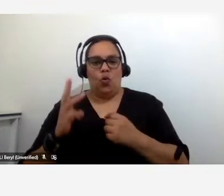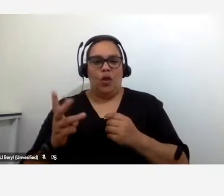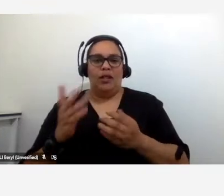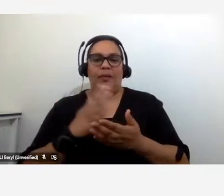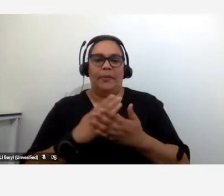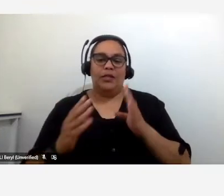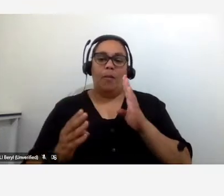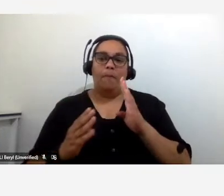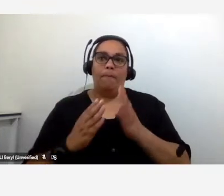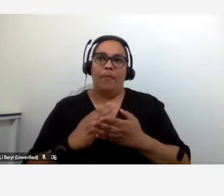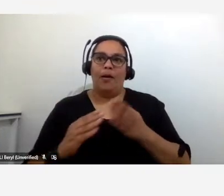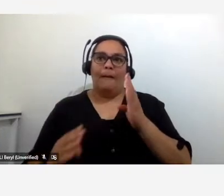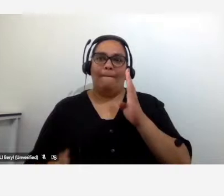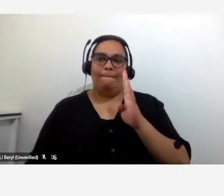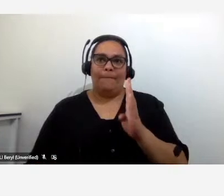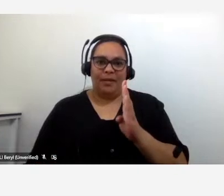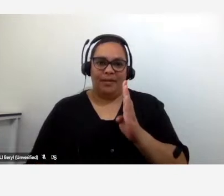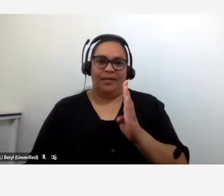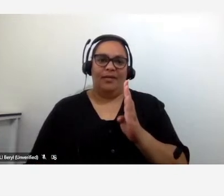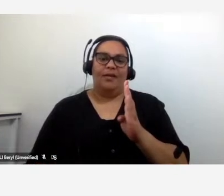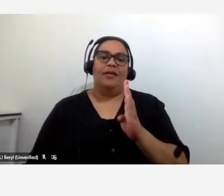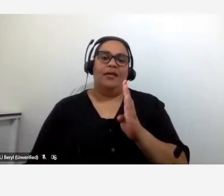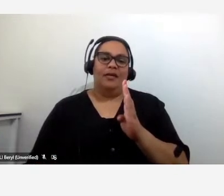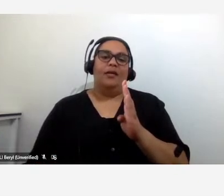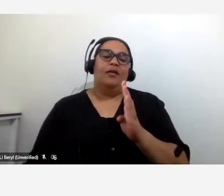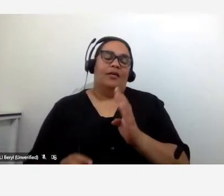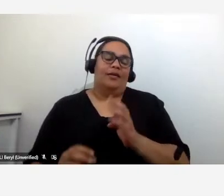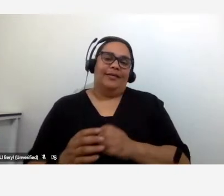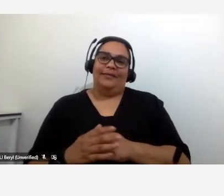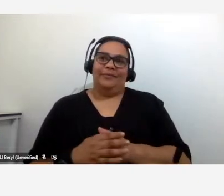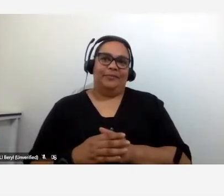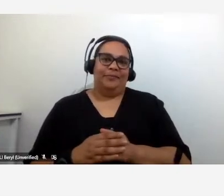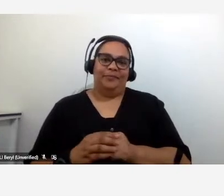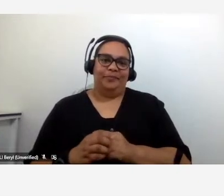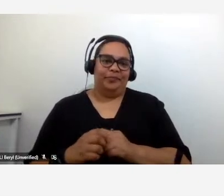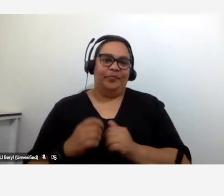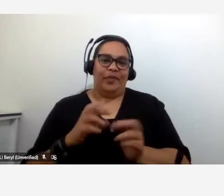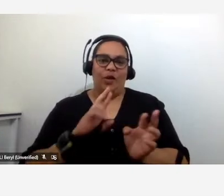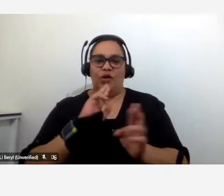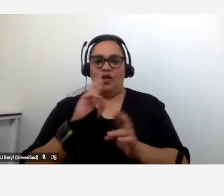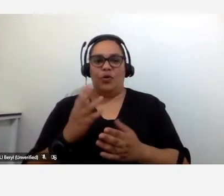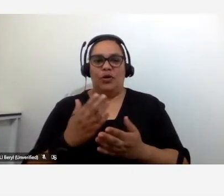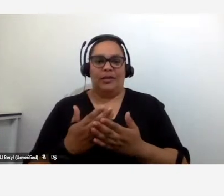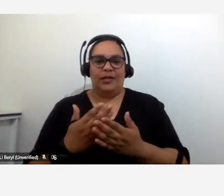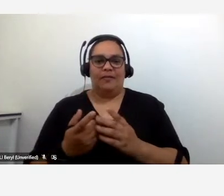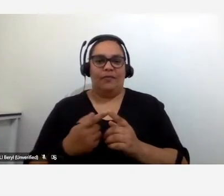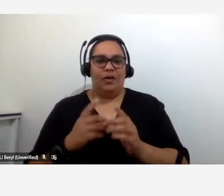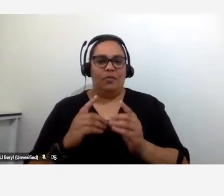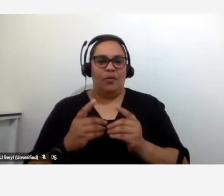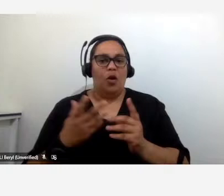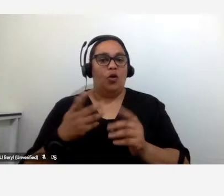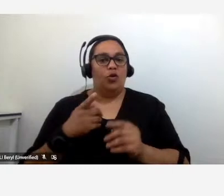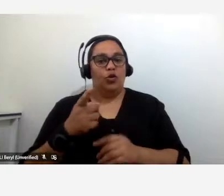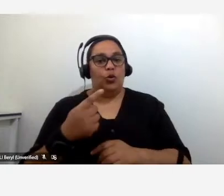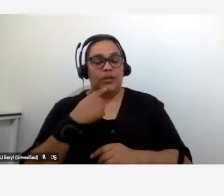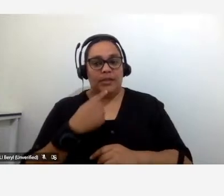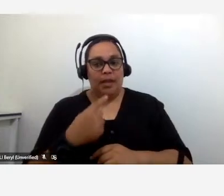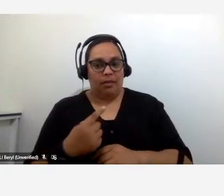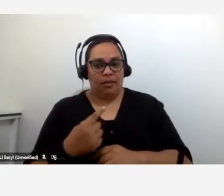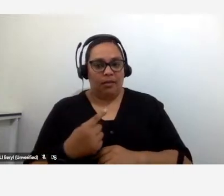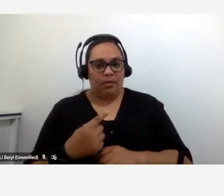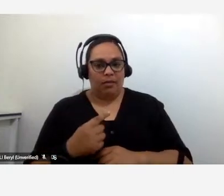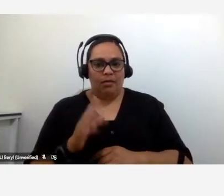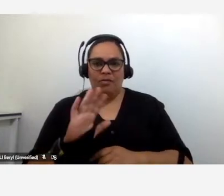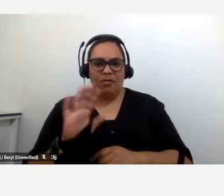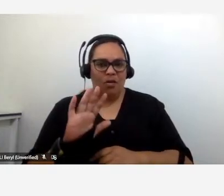part B. Oh, okay. You sort of right responses from the report. No, were you saying? No,